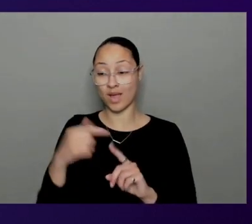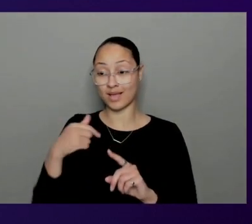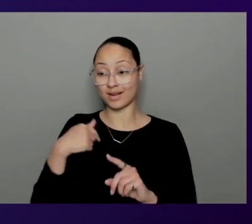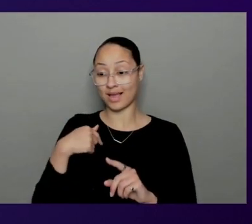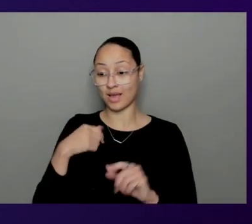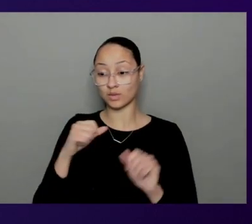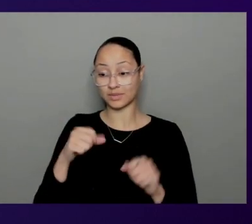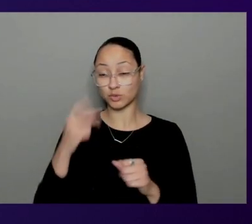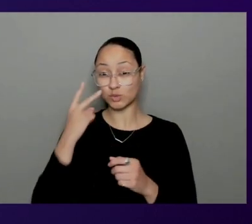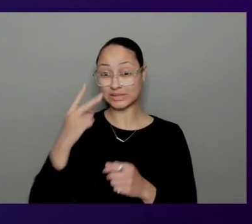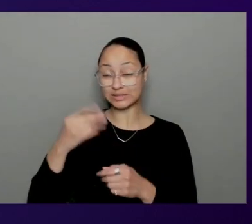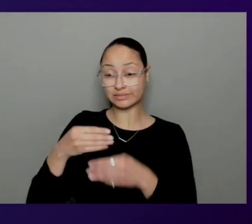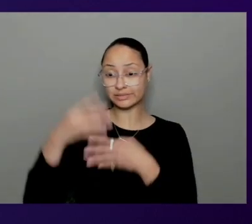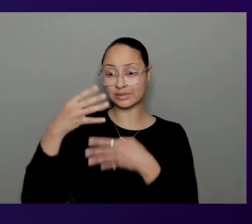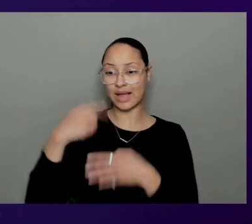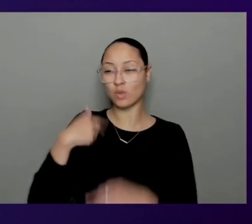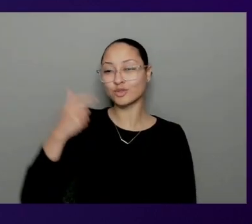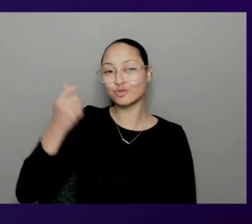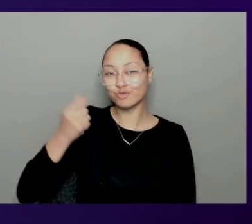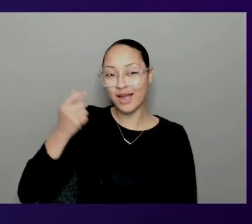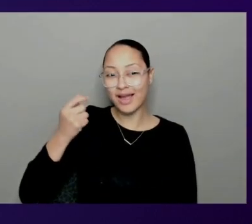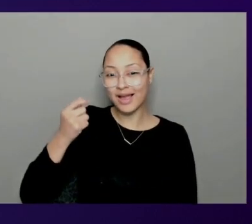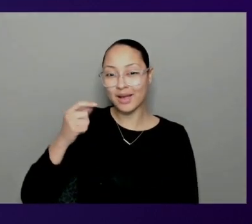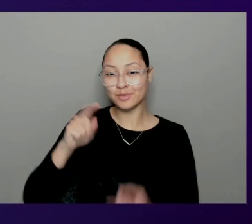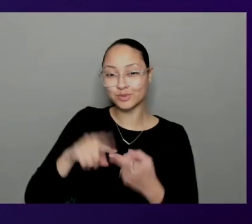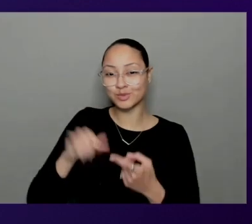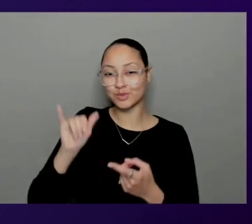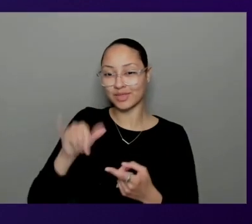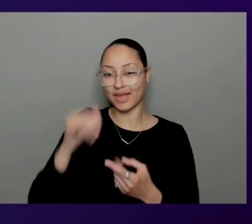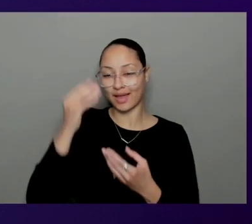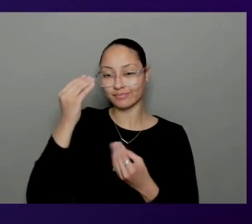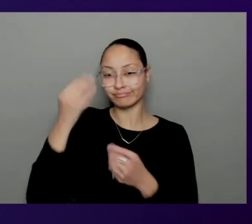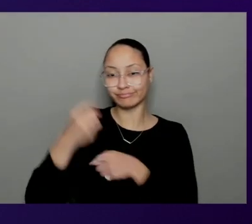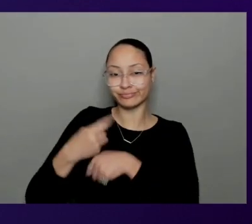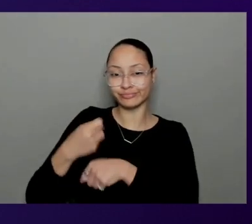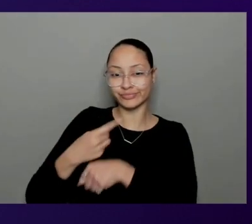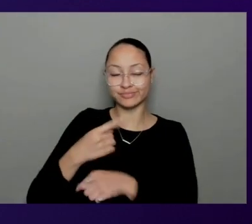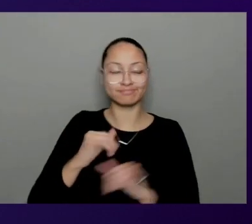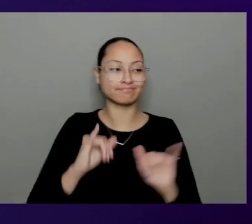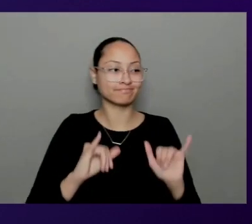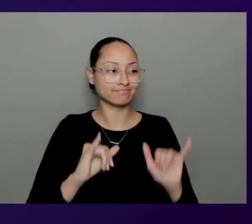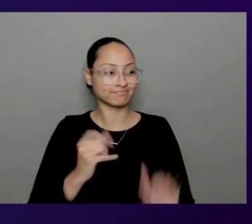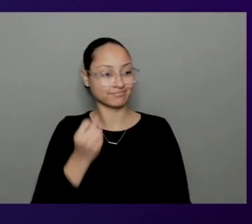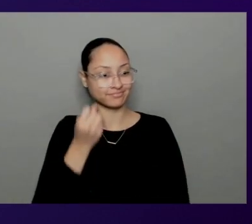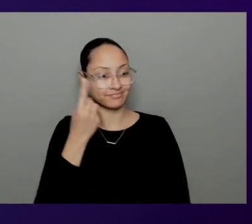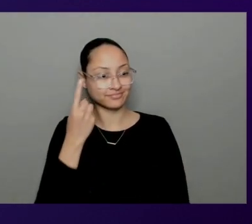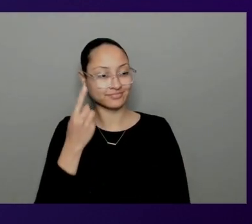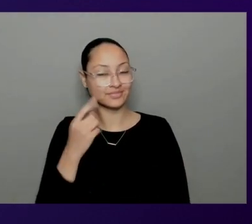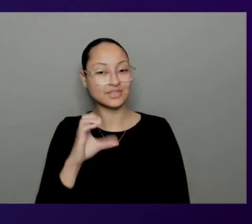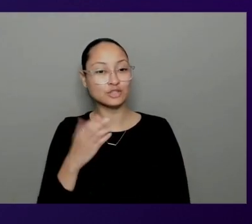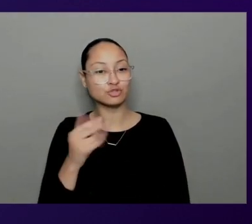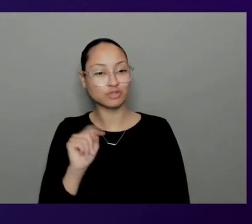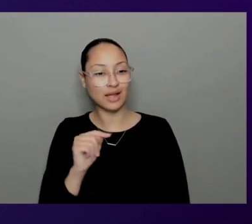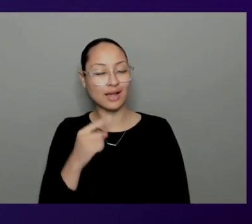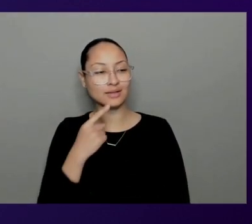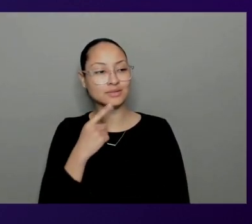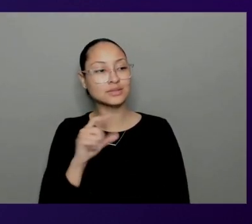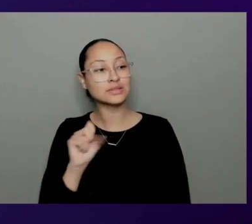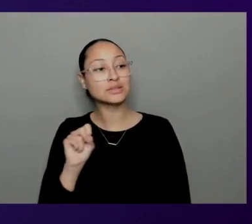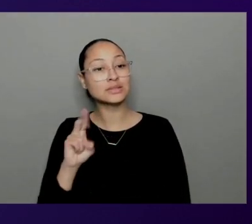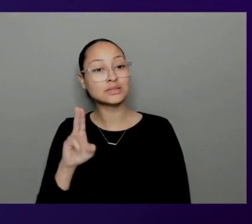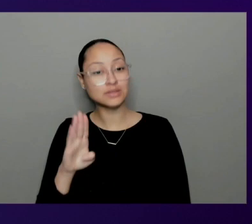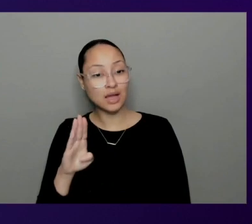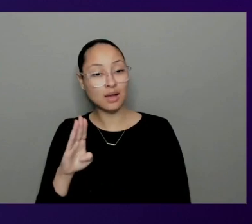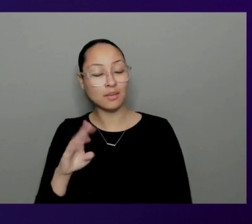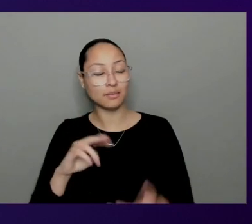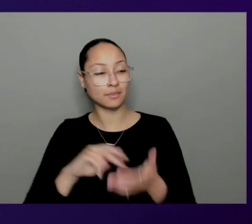message happened. Got it. Got it. Actually, chat says sub means Subway sandwich. Oh, that's right. That's right.